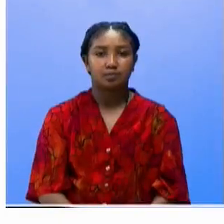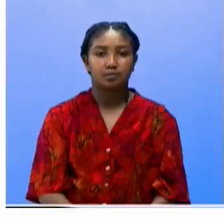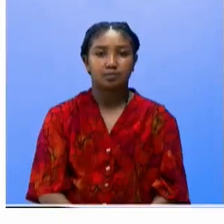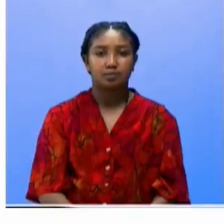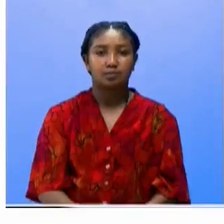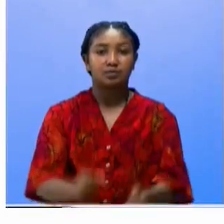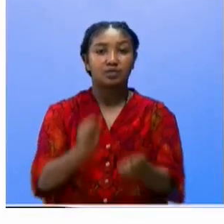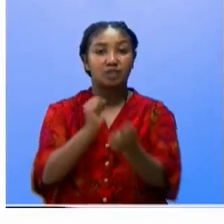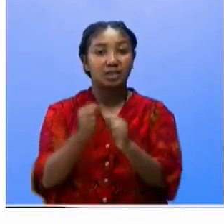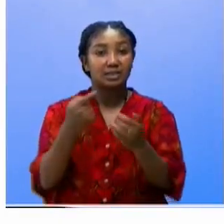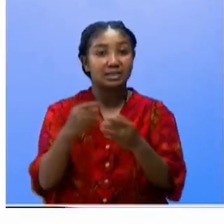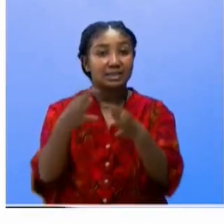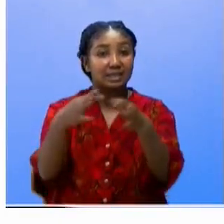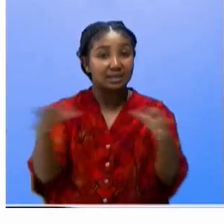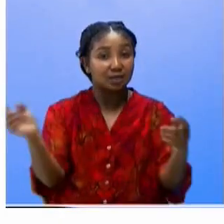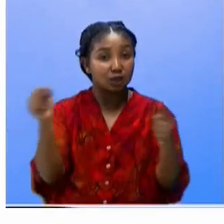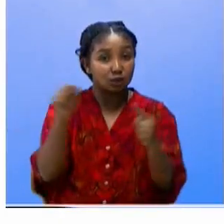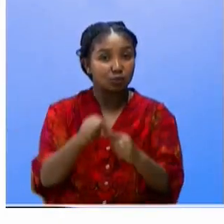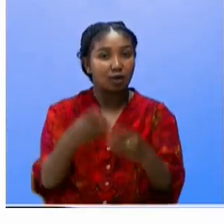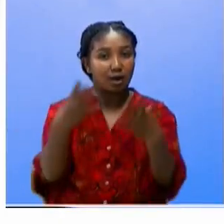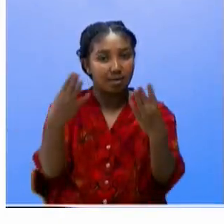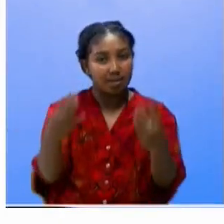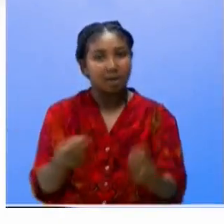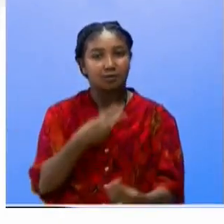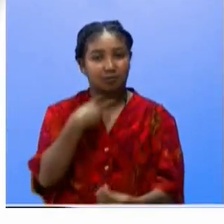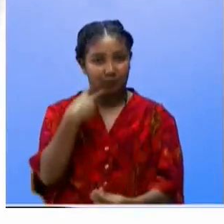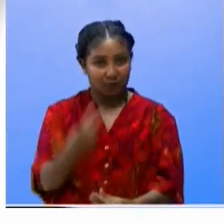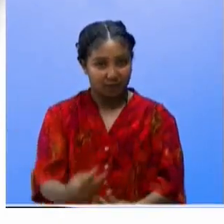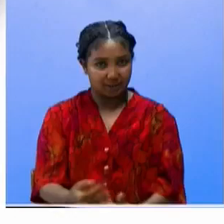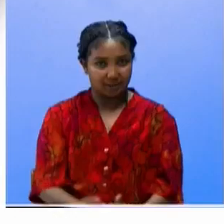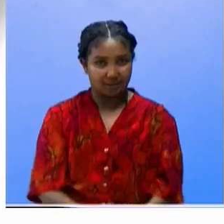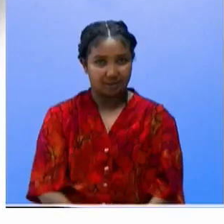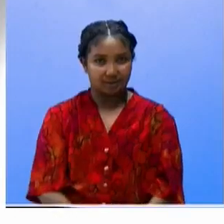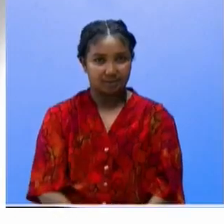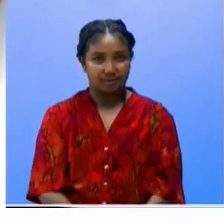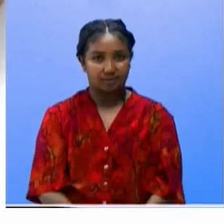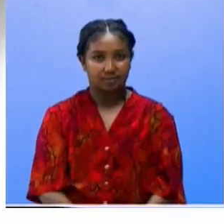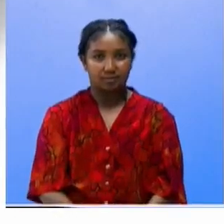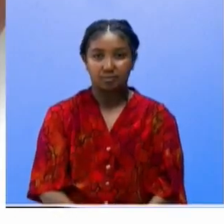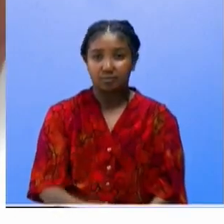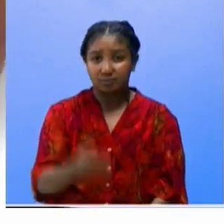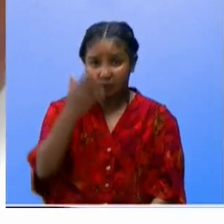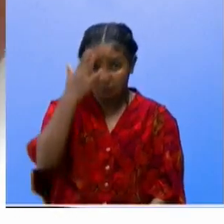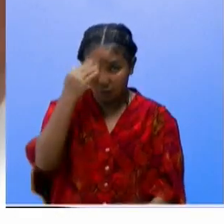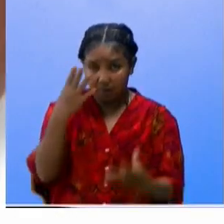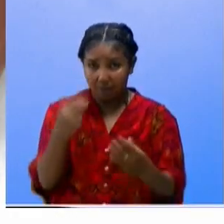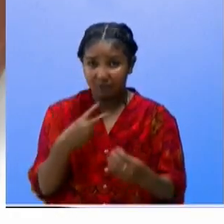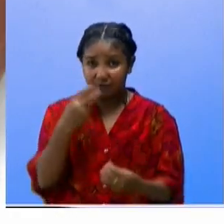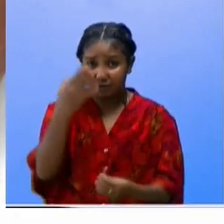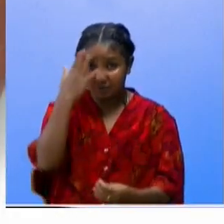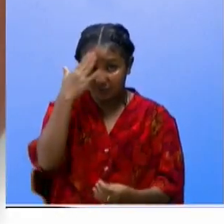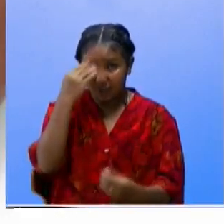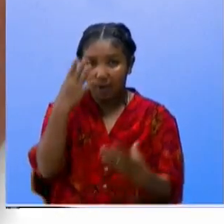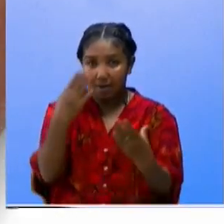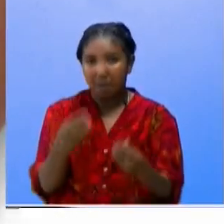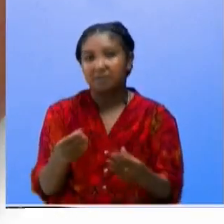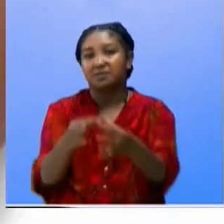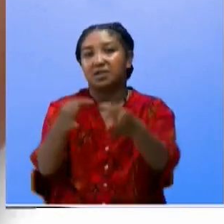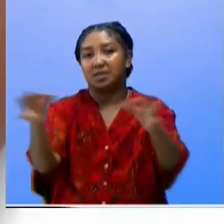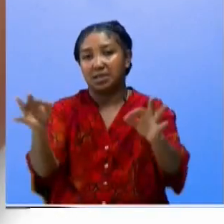into passive voice. Do you know passive voice mean in other ways passive